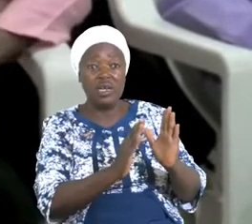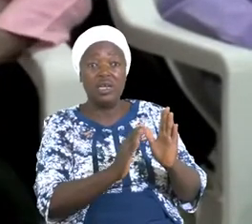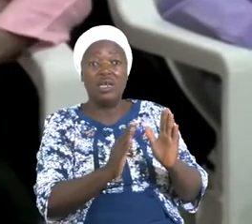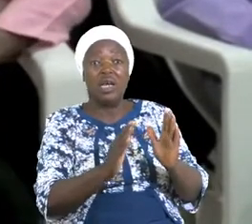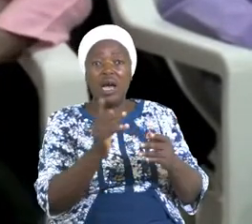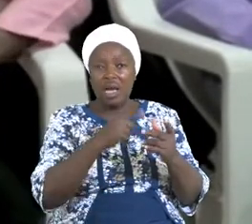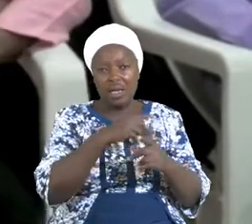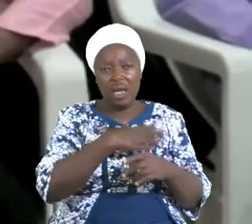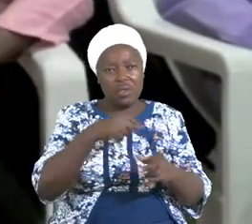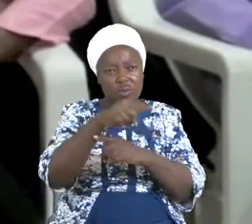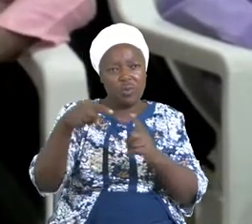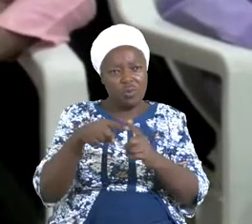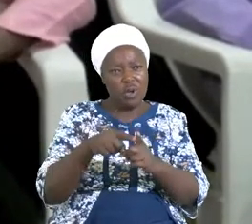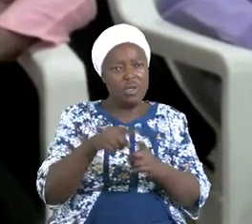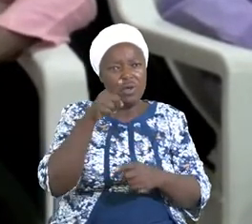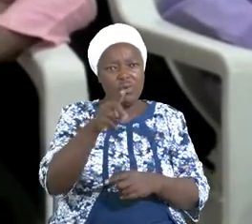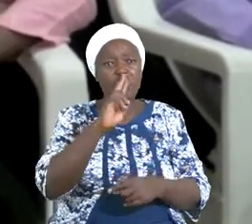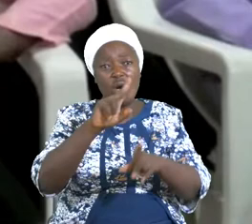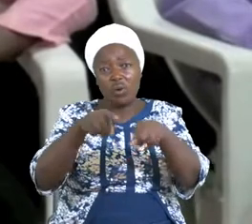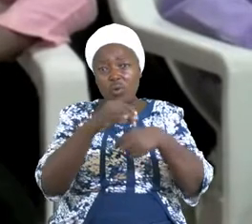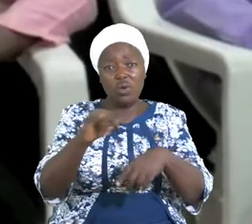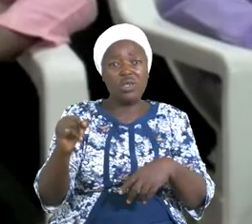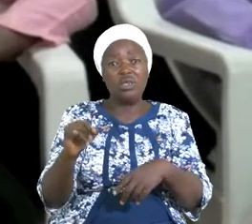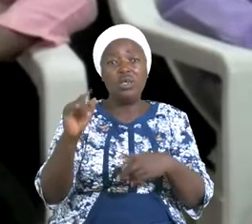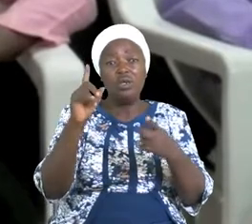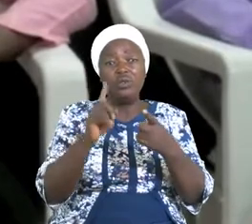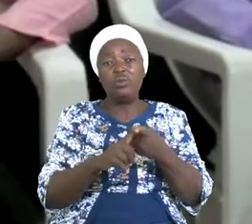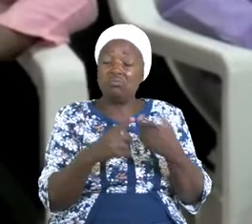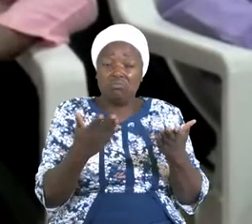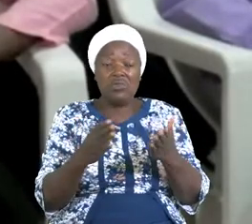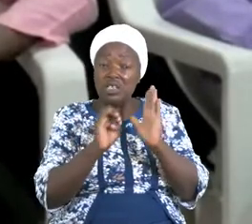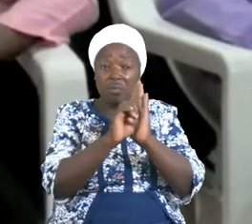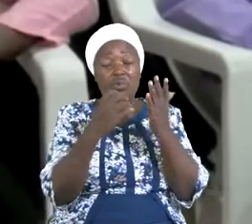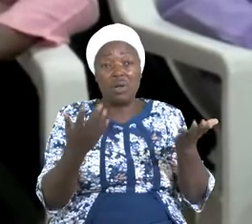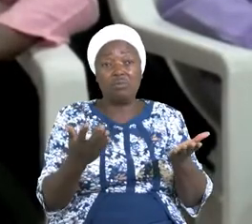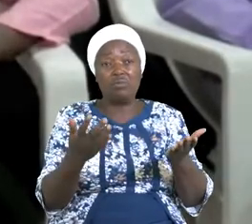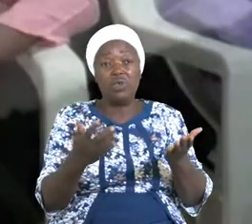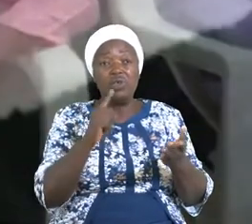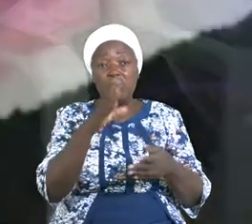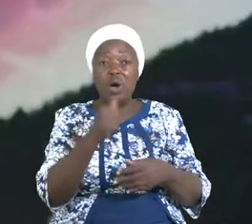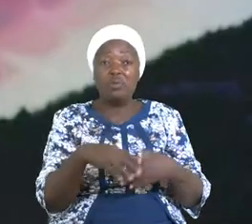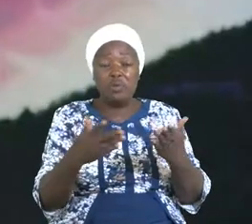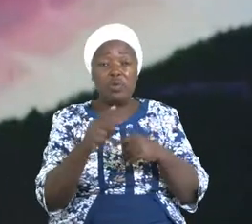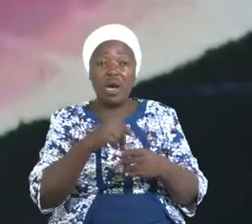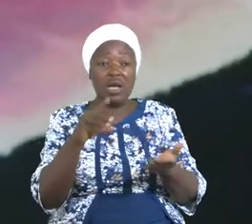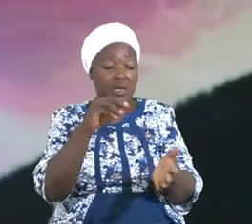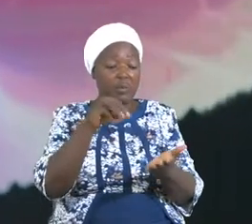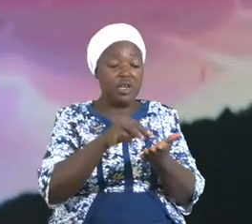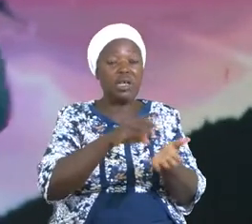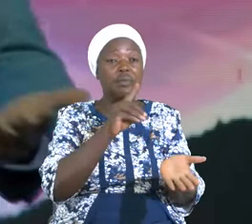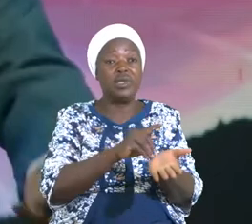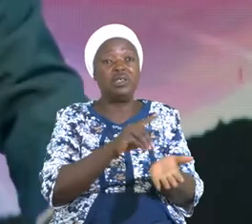when you're going to, let's say you are a medical person and you're going